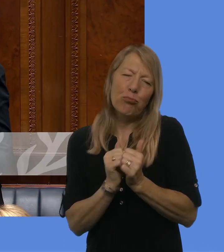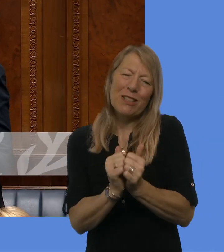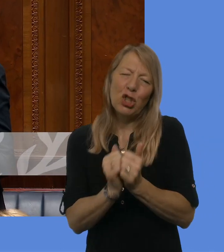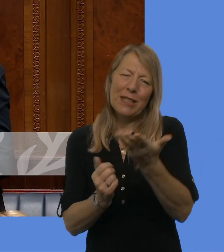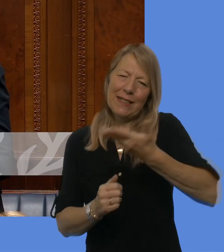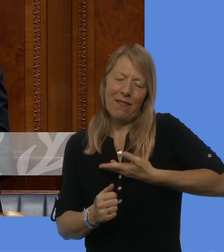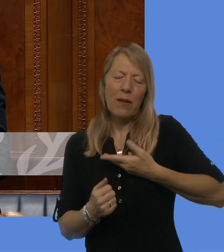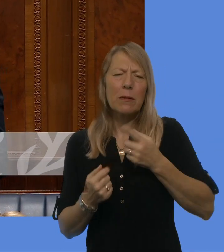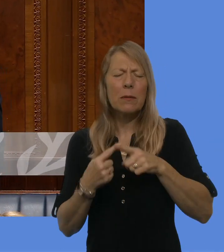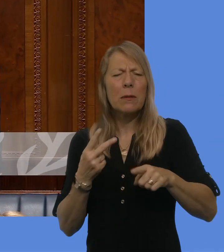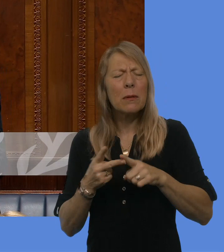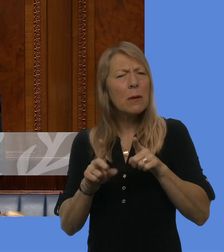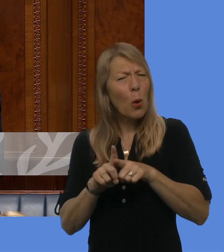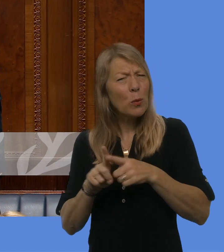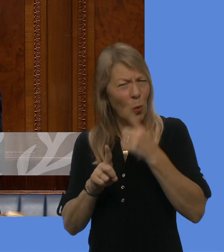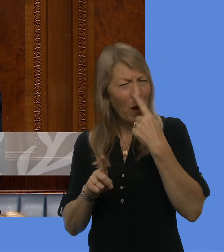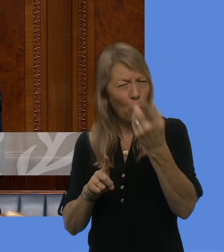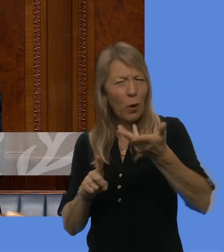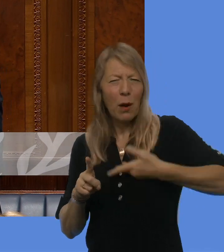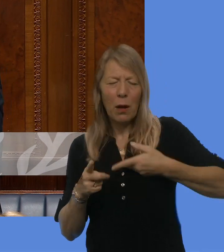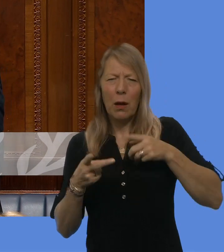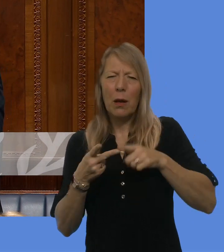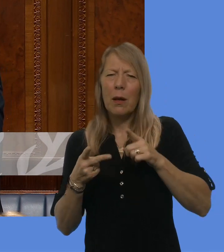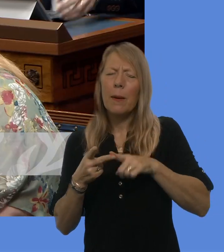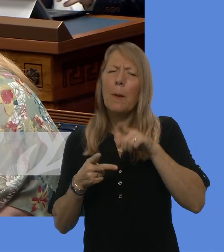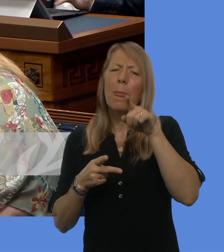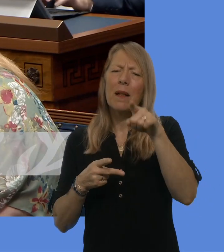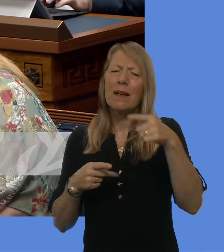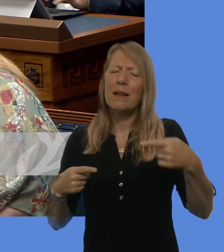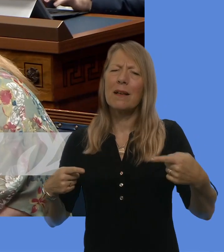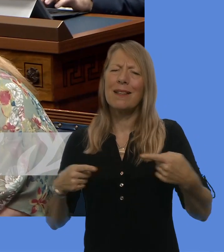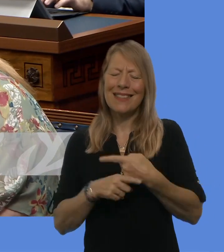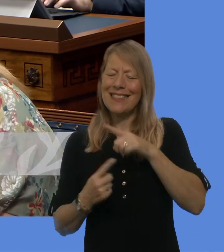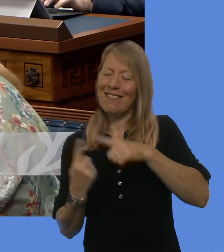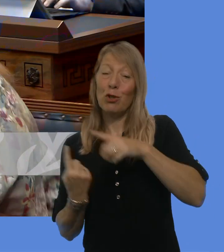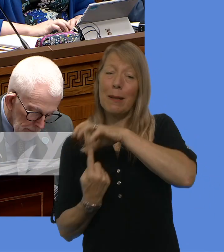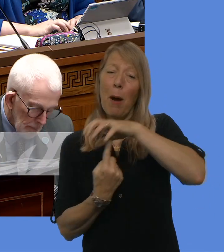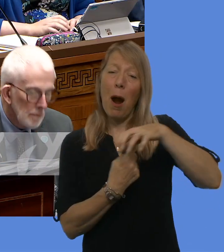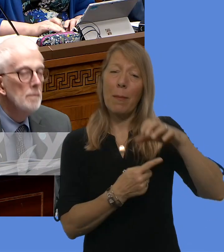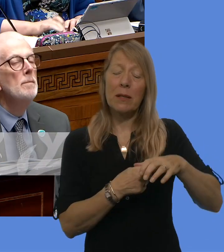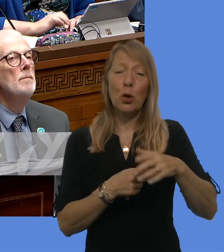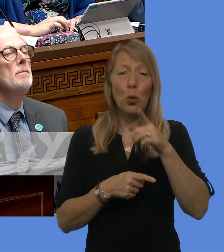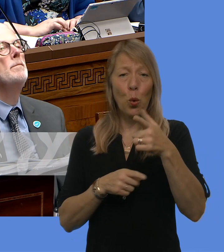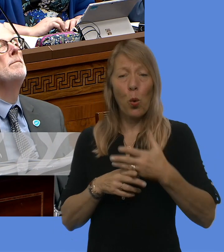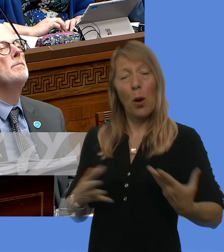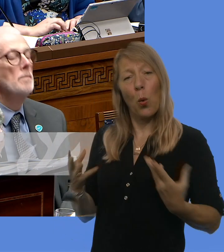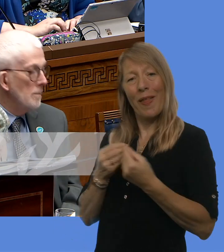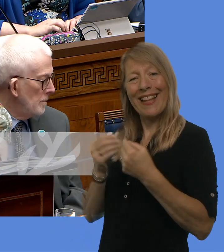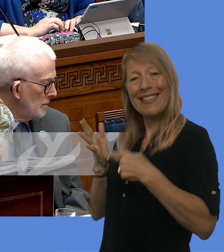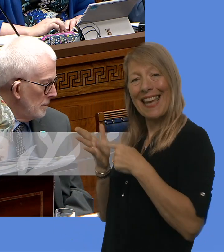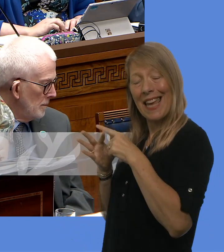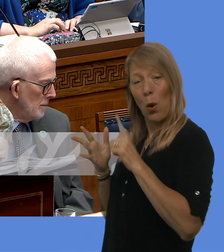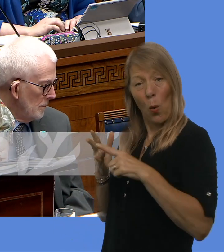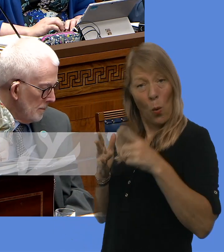provide me with an update on any cross-departmental work that you're doing along, particularly with the Executive Office? Minister. Well, there are a number of things, including,